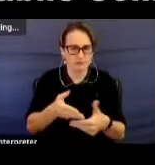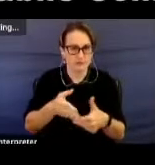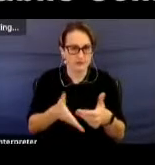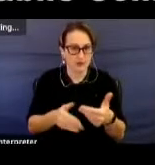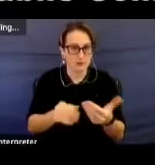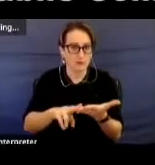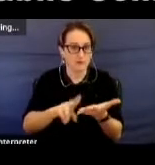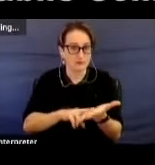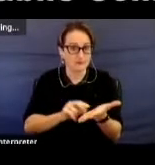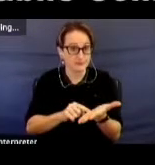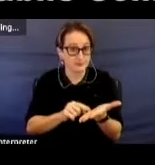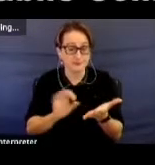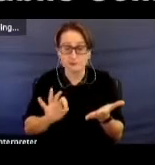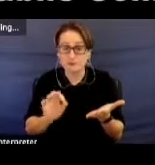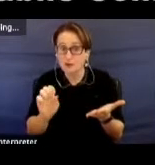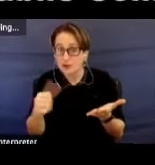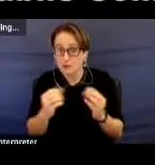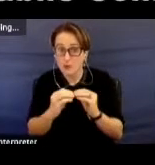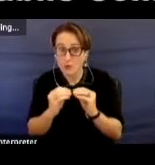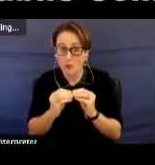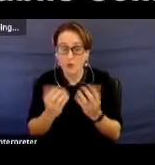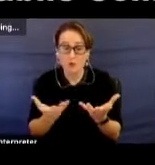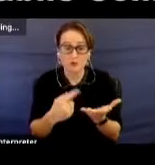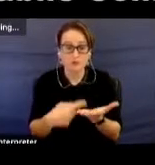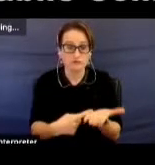Okay, anything else?